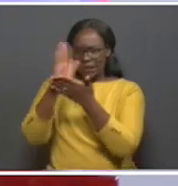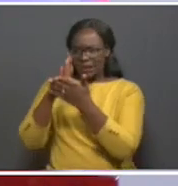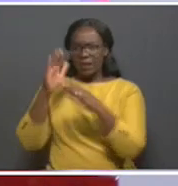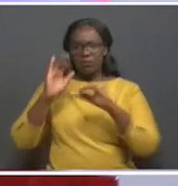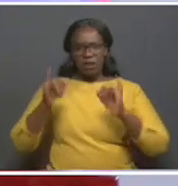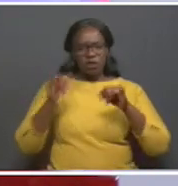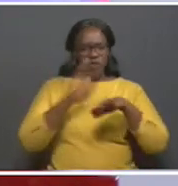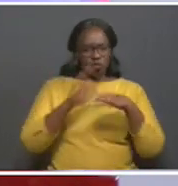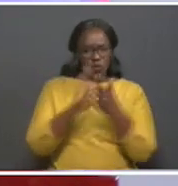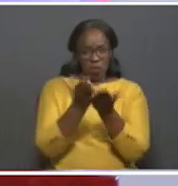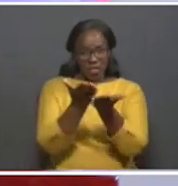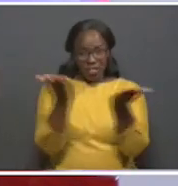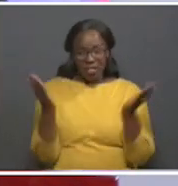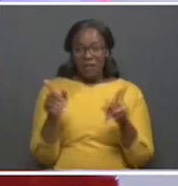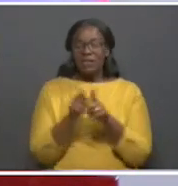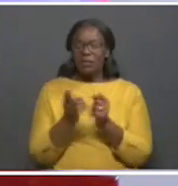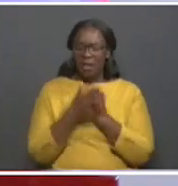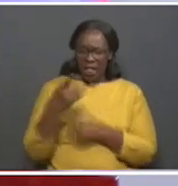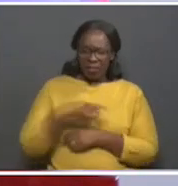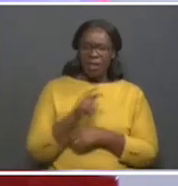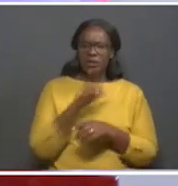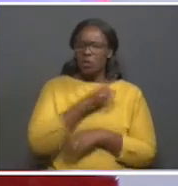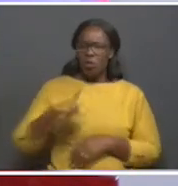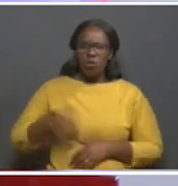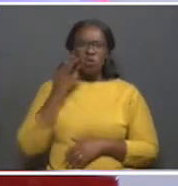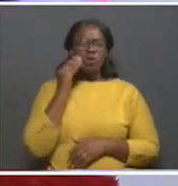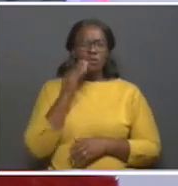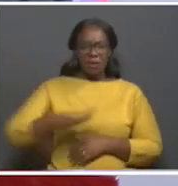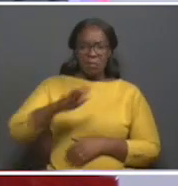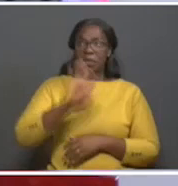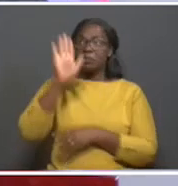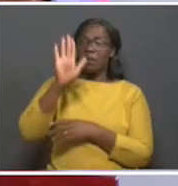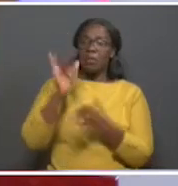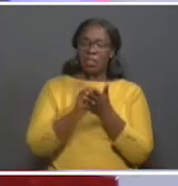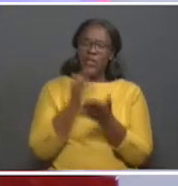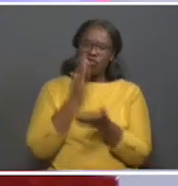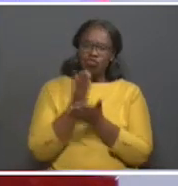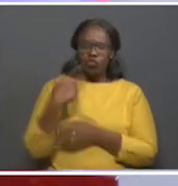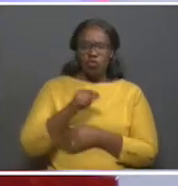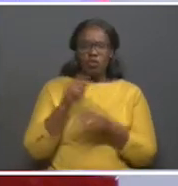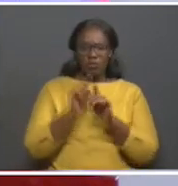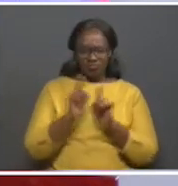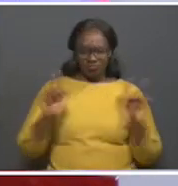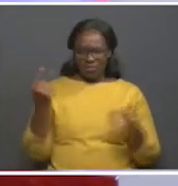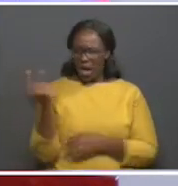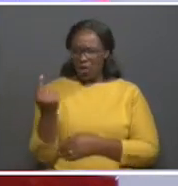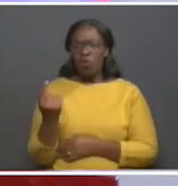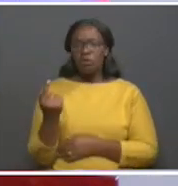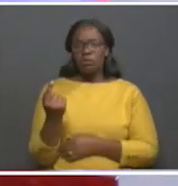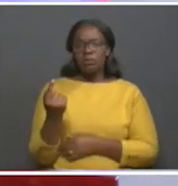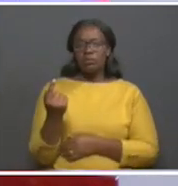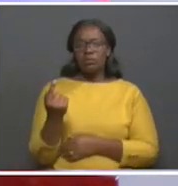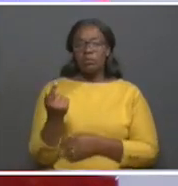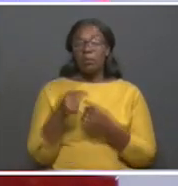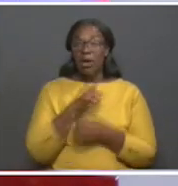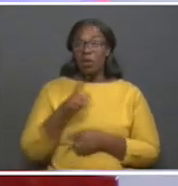to others. Help us, Lord, to experience your presence, that though we are isolated from one another,